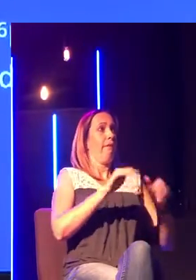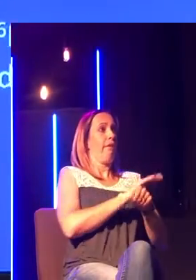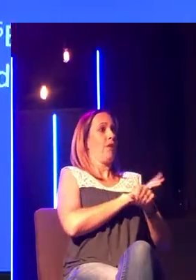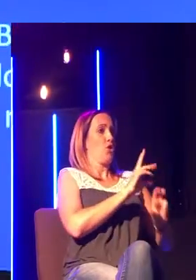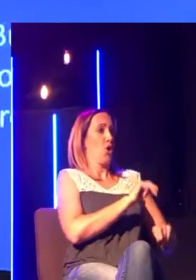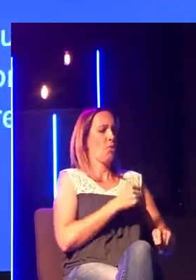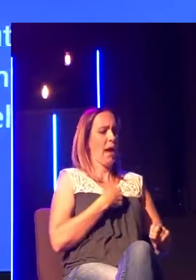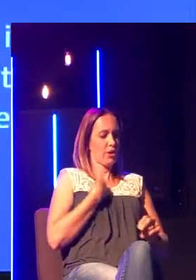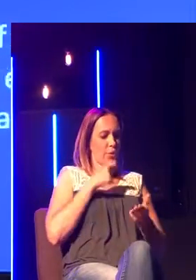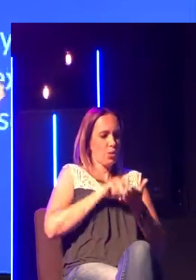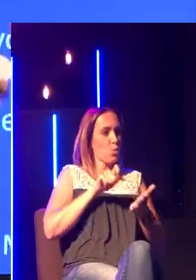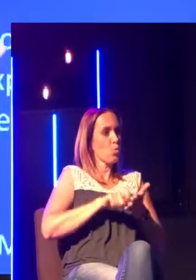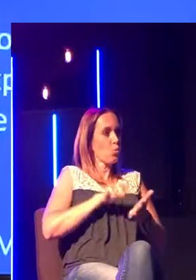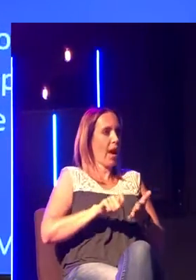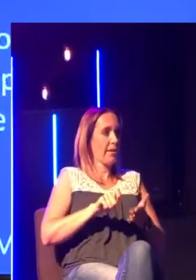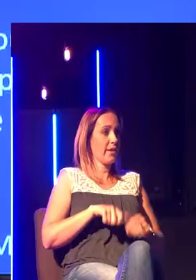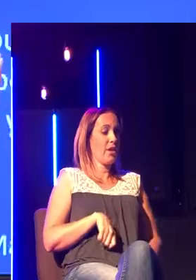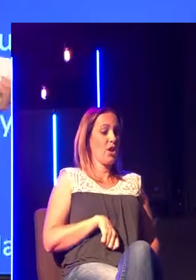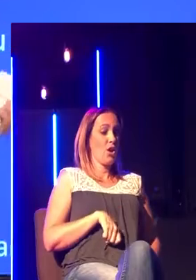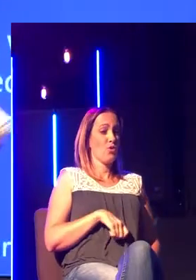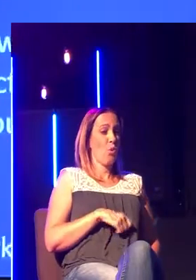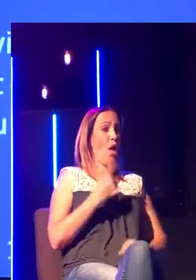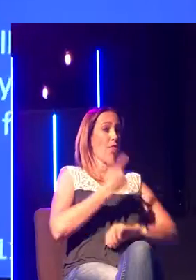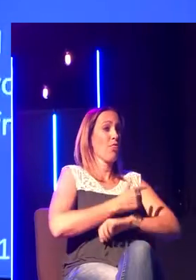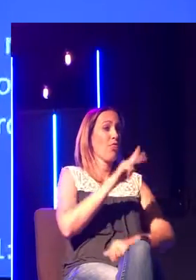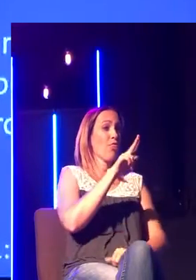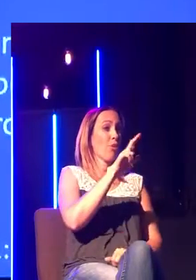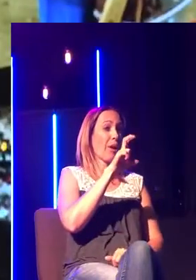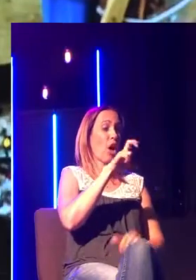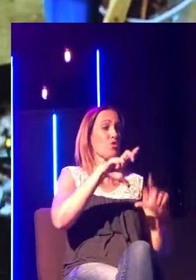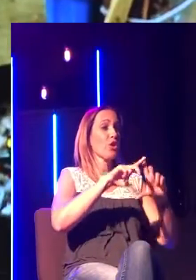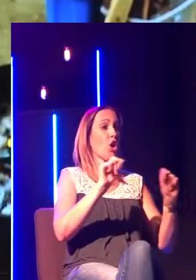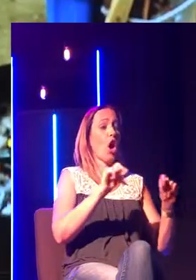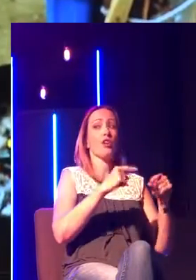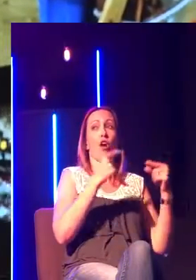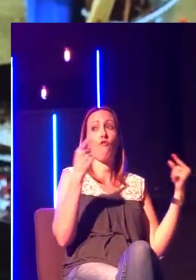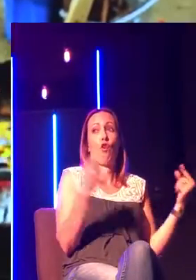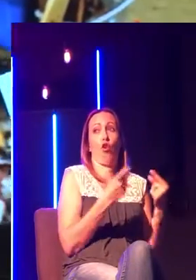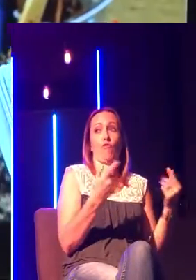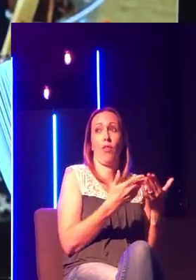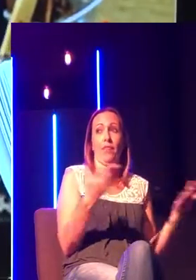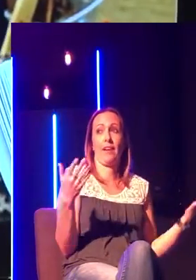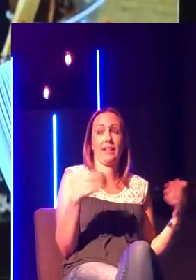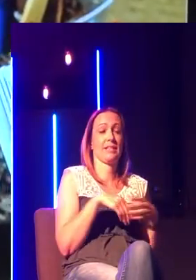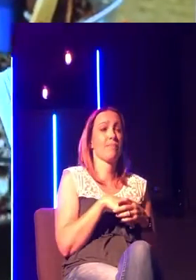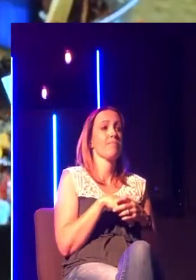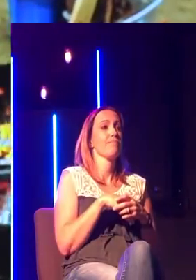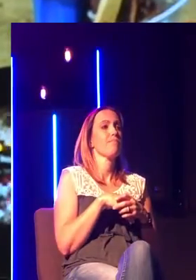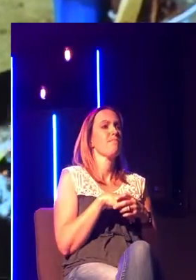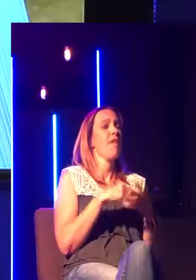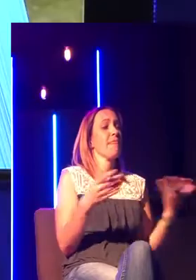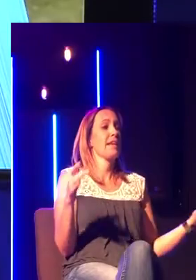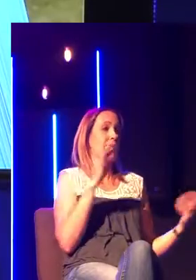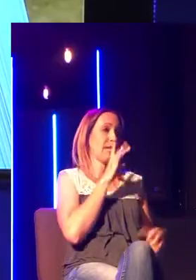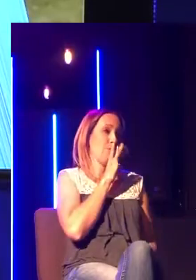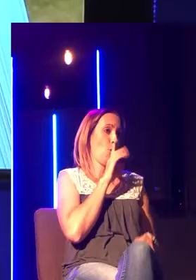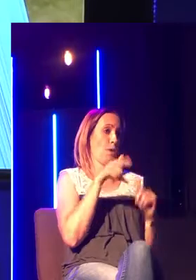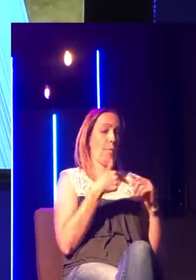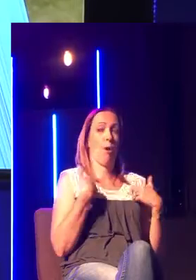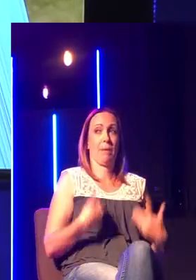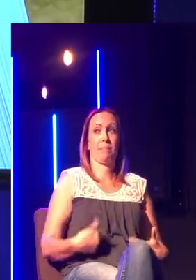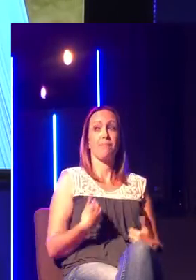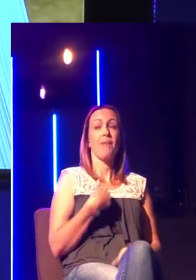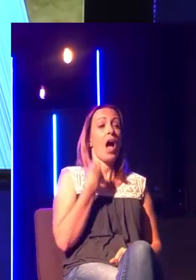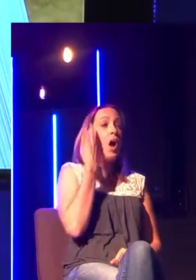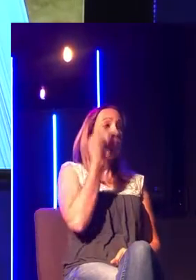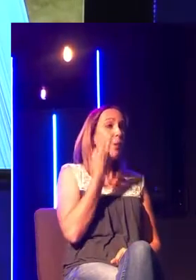3 days, I filled up over 300 note cards of hurtful things and that had been spoken into my life. And I realized